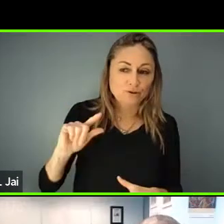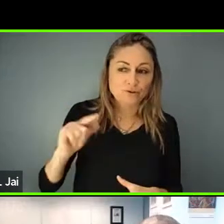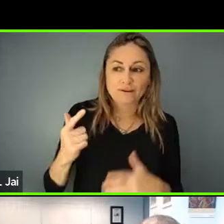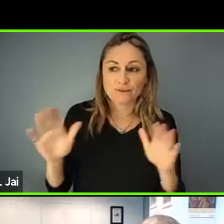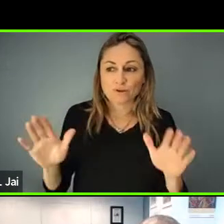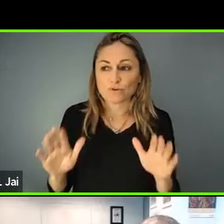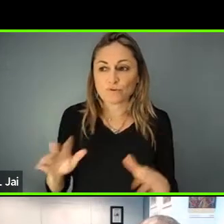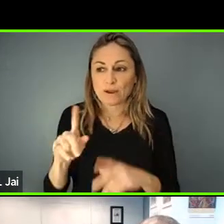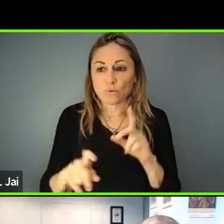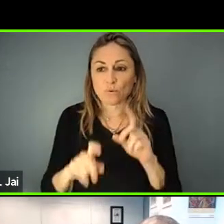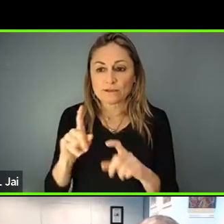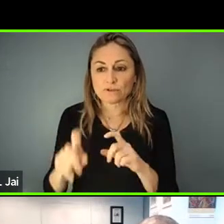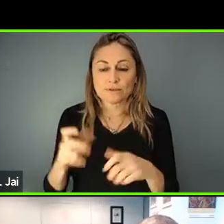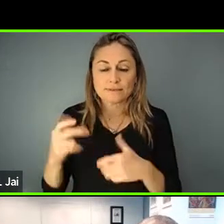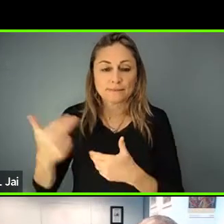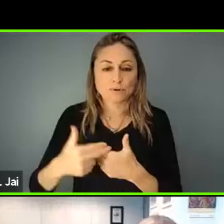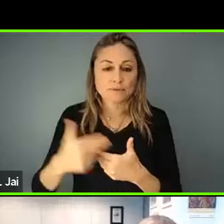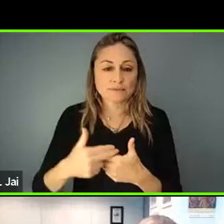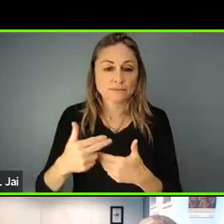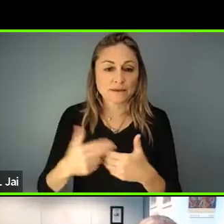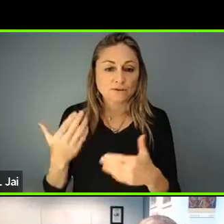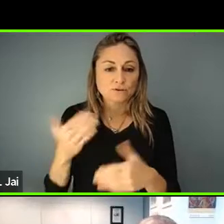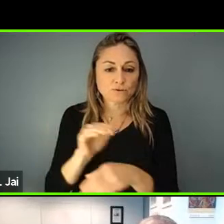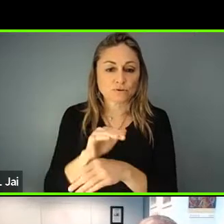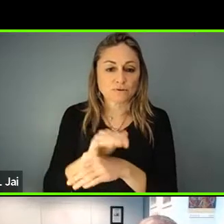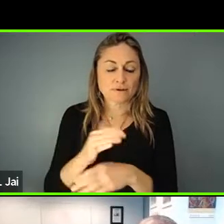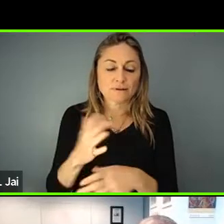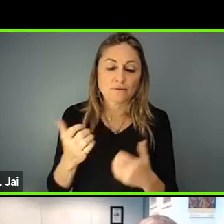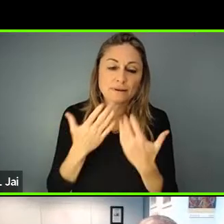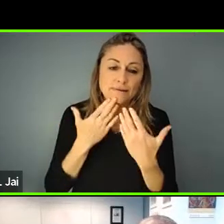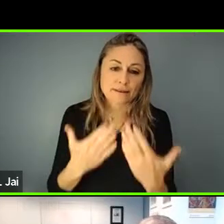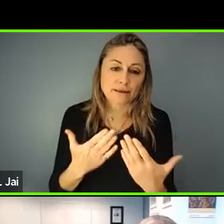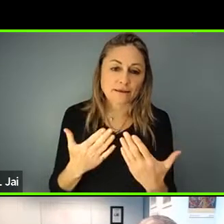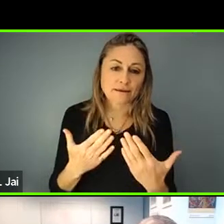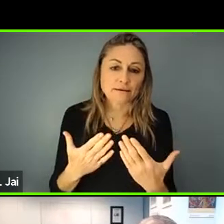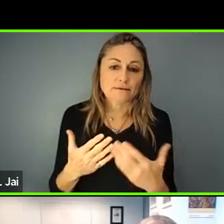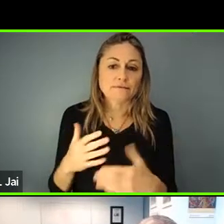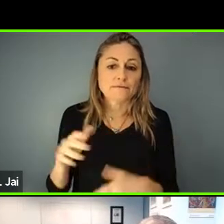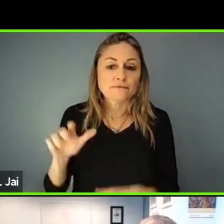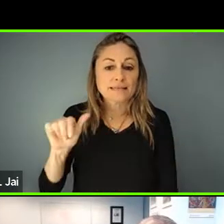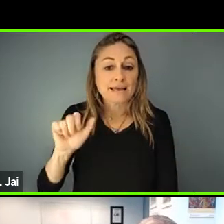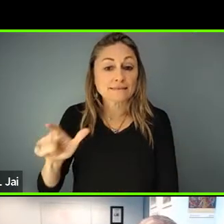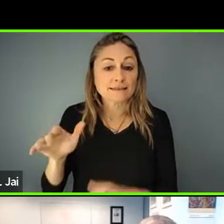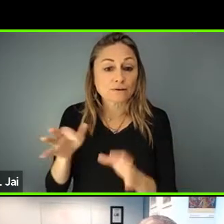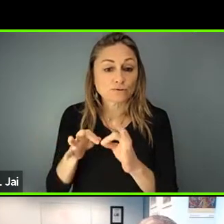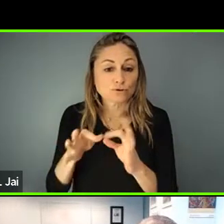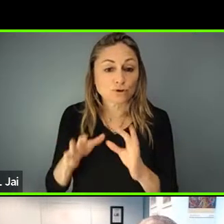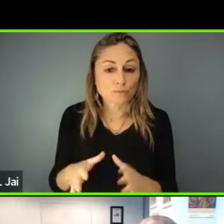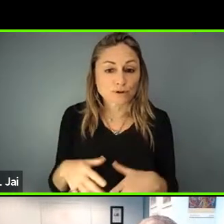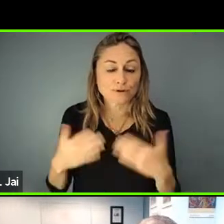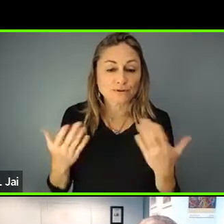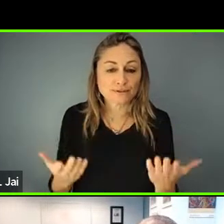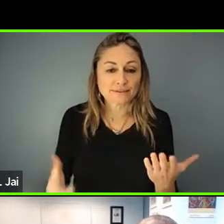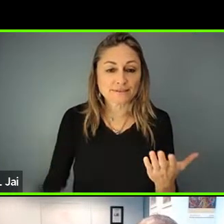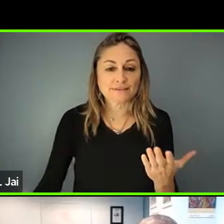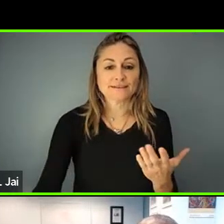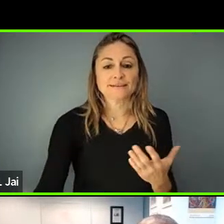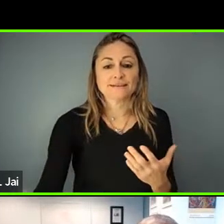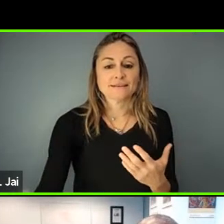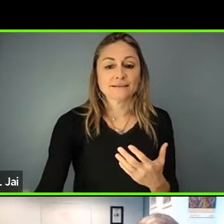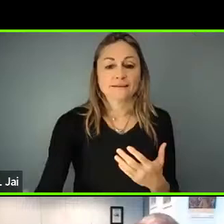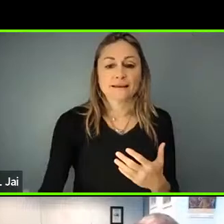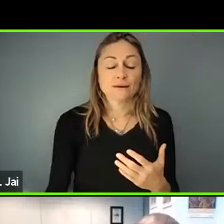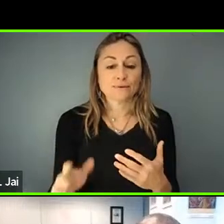questions and the participation tonight. And I also want to give a thanks to our American Sign Language interpreters. This has been a